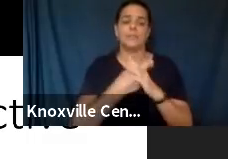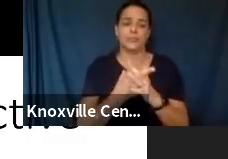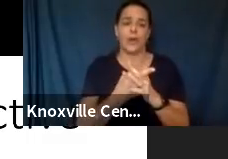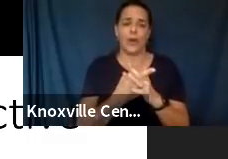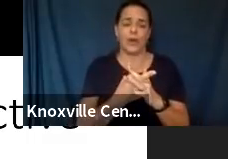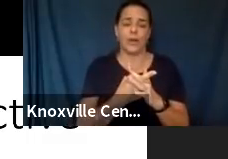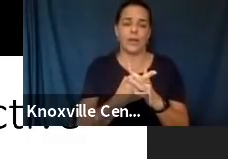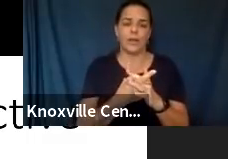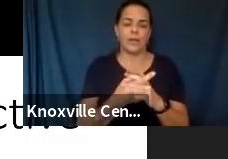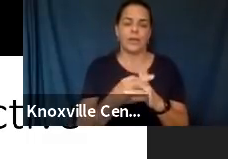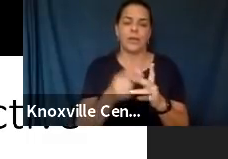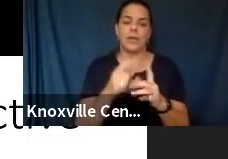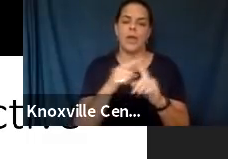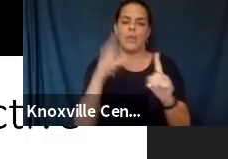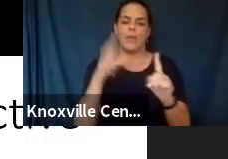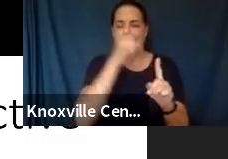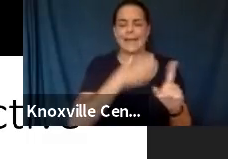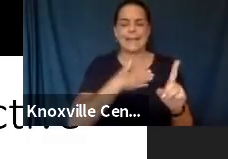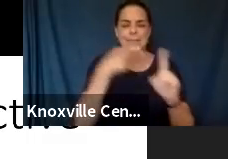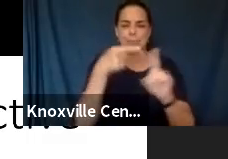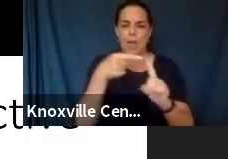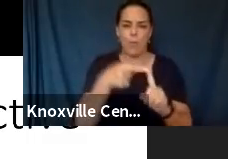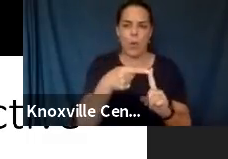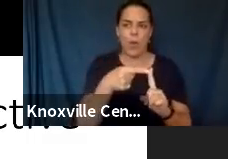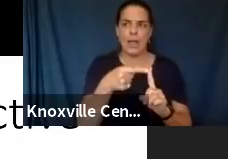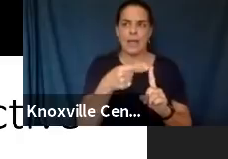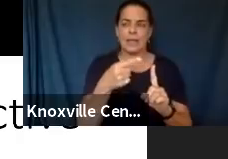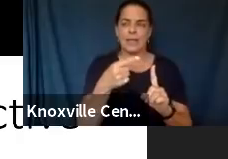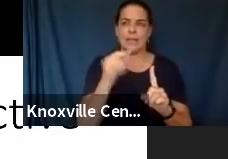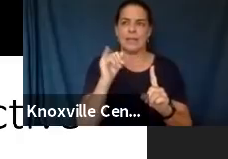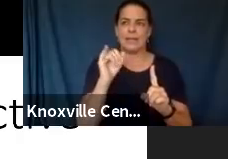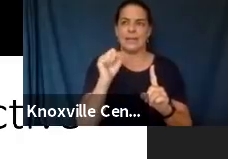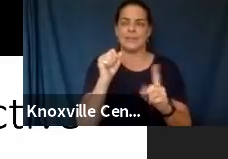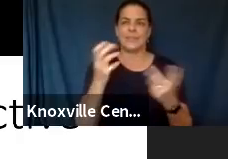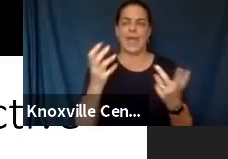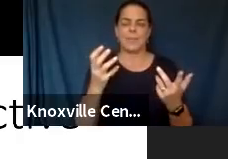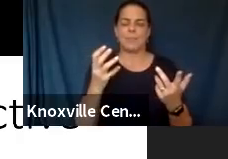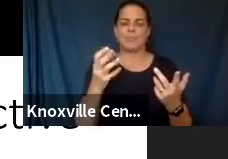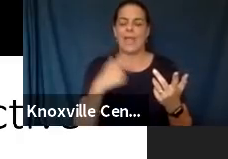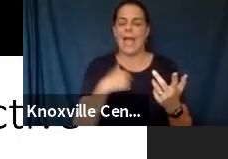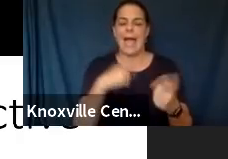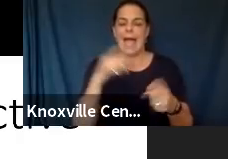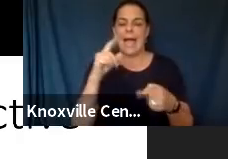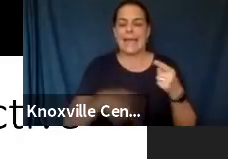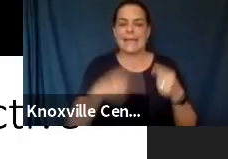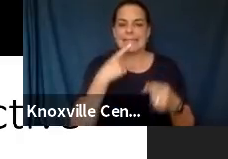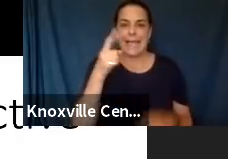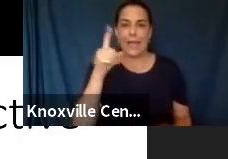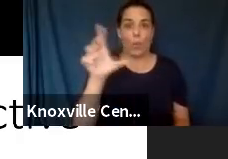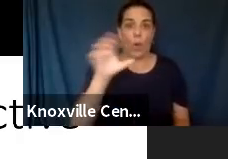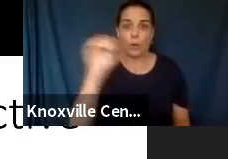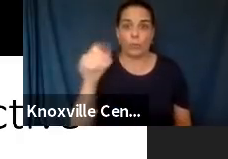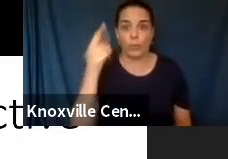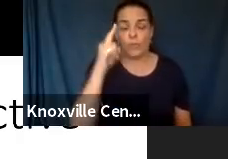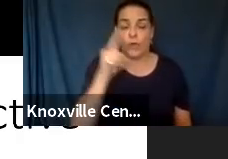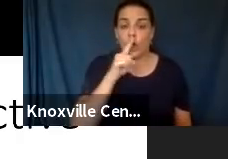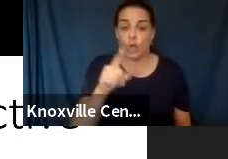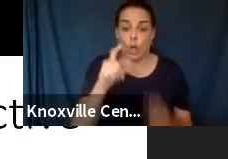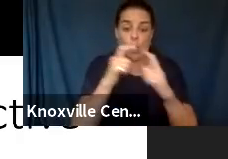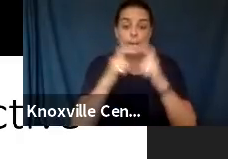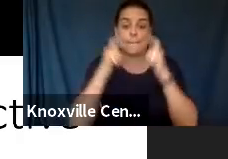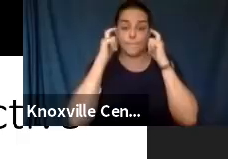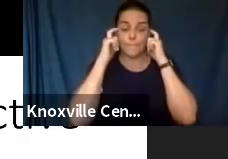But I guess my point is that I can't say definitively that